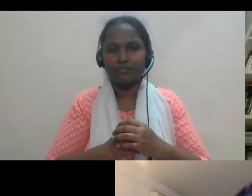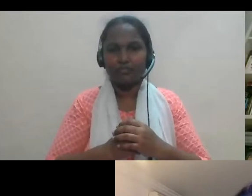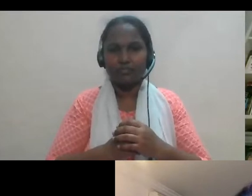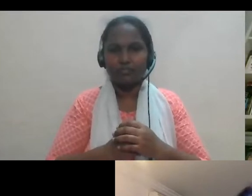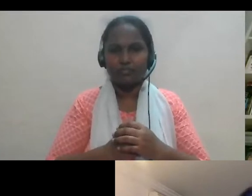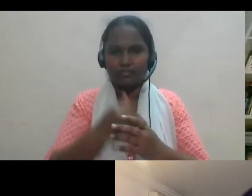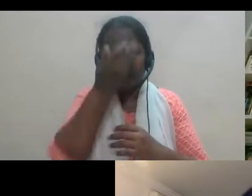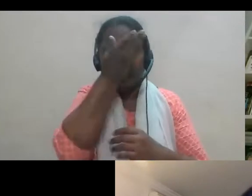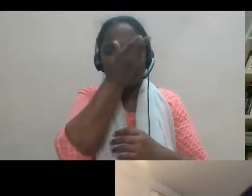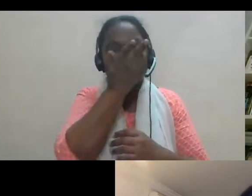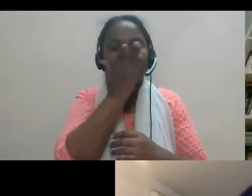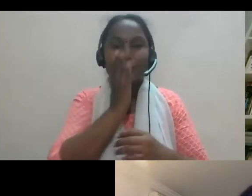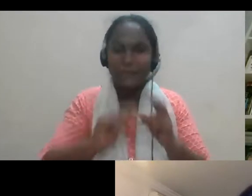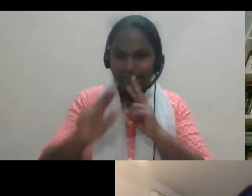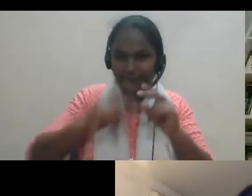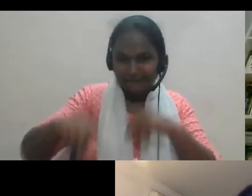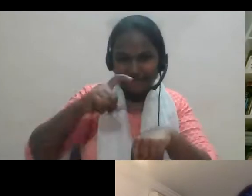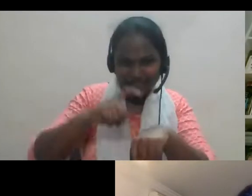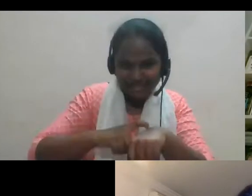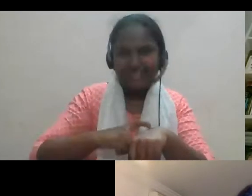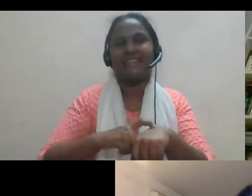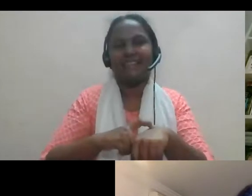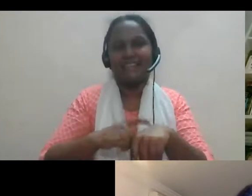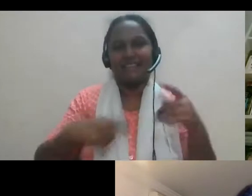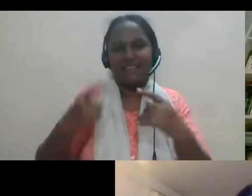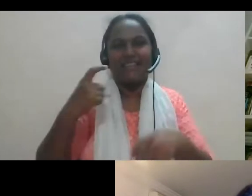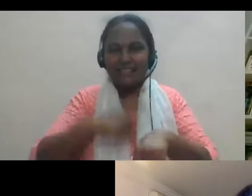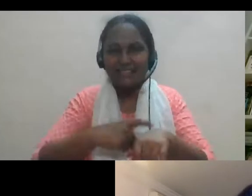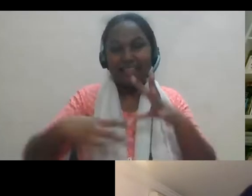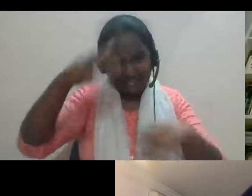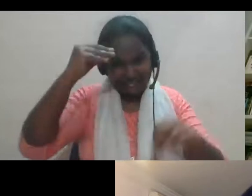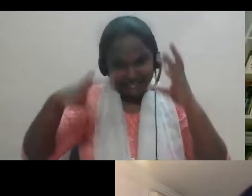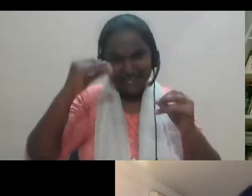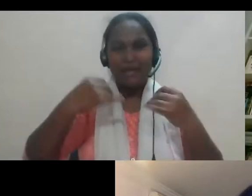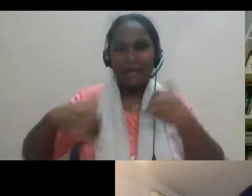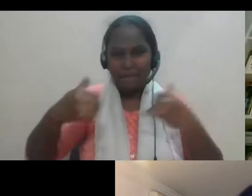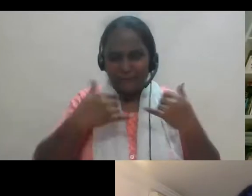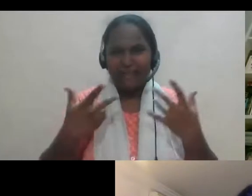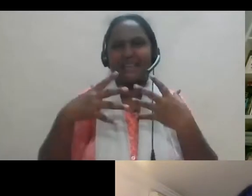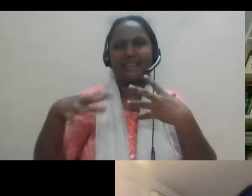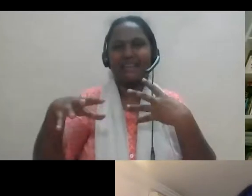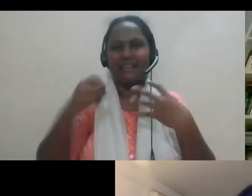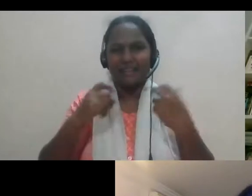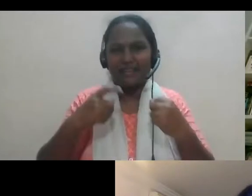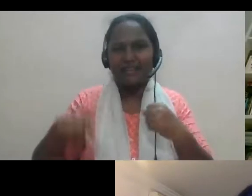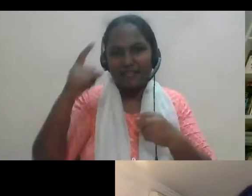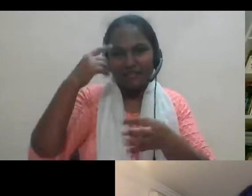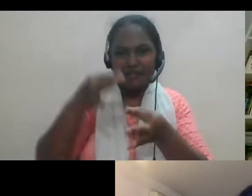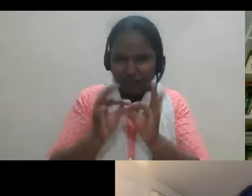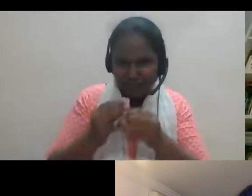it's been a very tough time, but it's a time of learning and trying to adapt and, you know, be